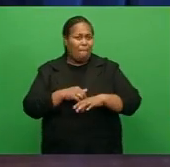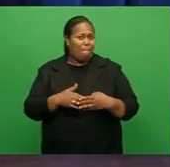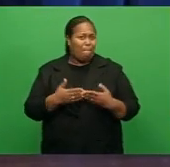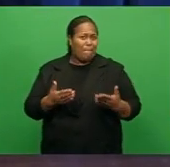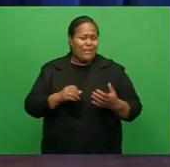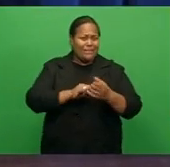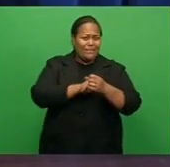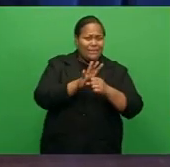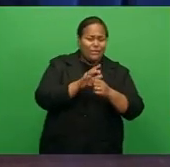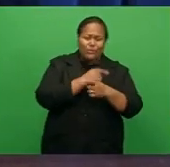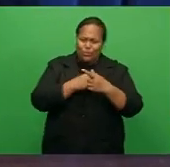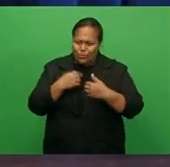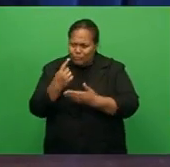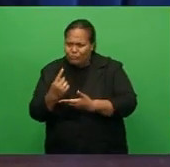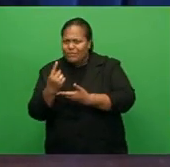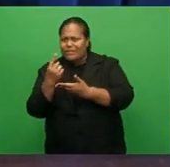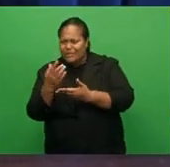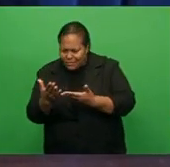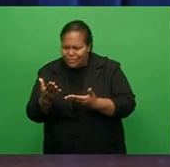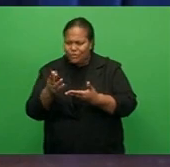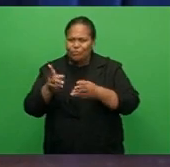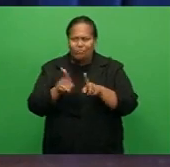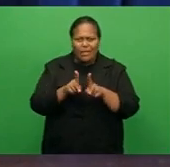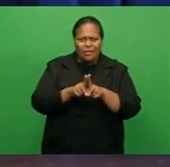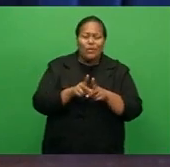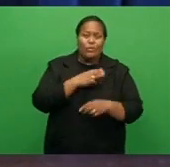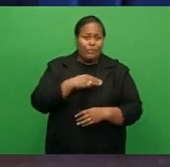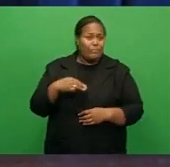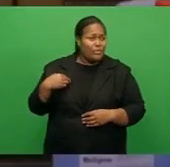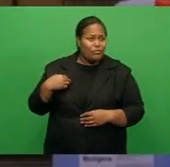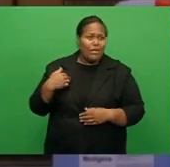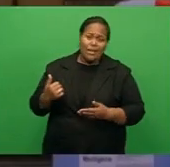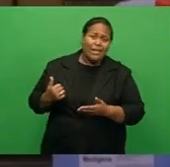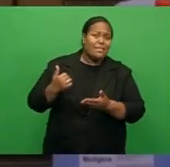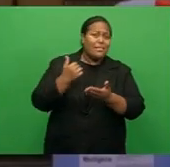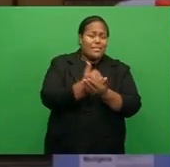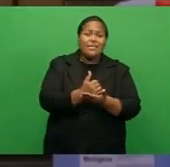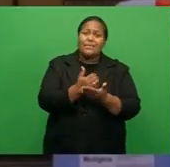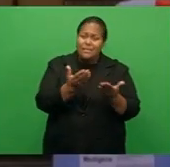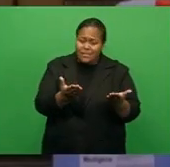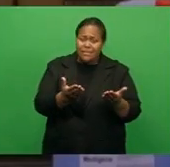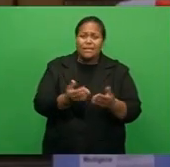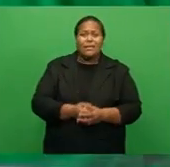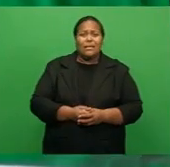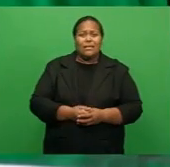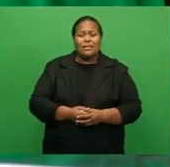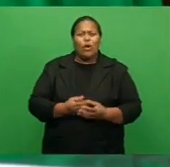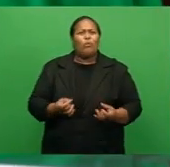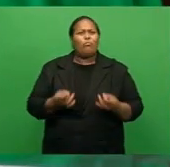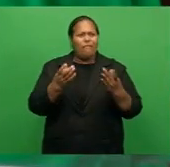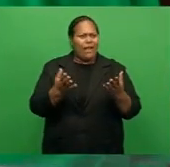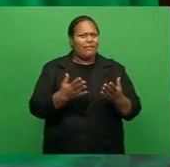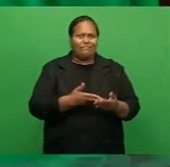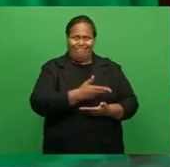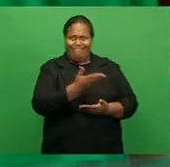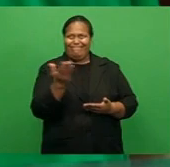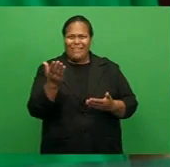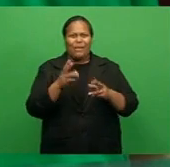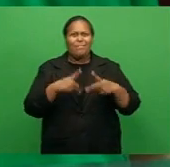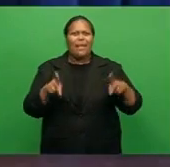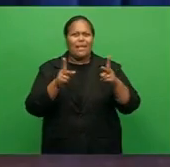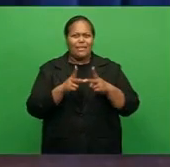that we have in health. Suva City Council Director of Finance Kevin Rathod says they are honored to have assisted the Health Ministry